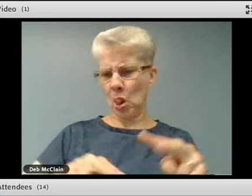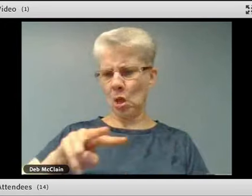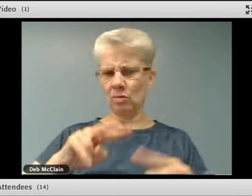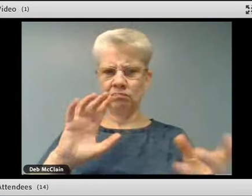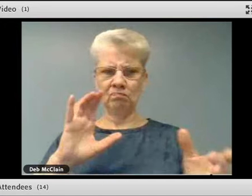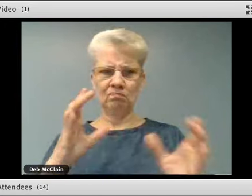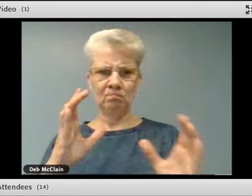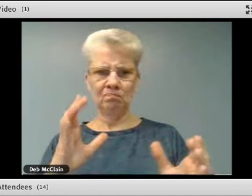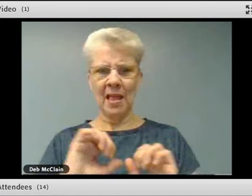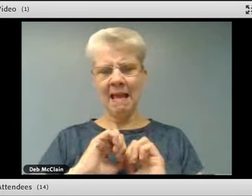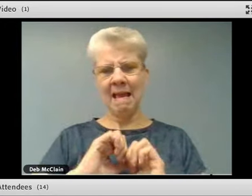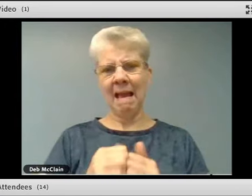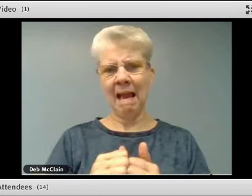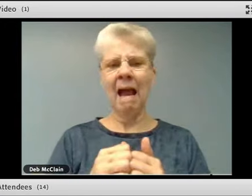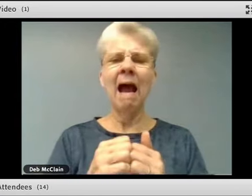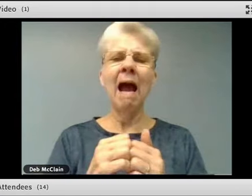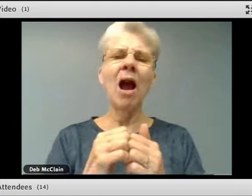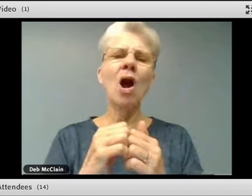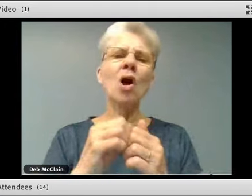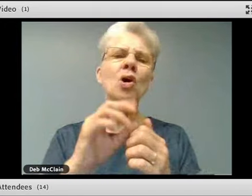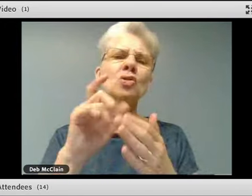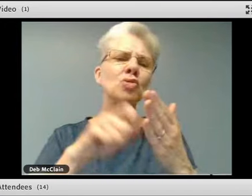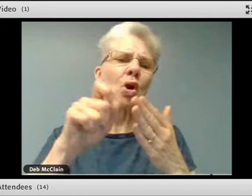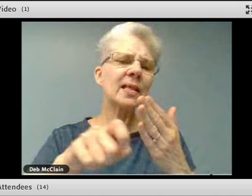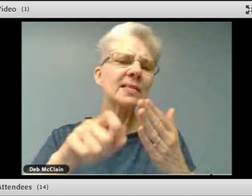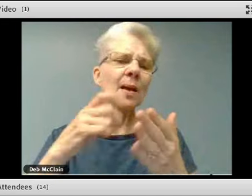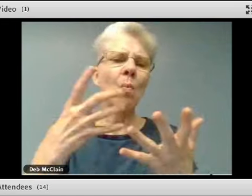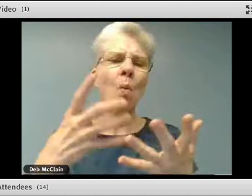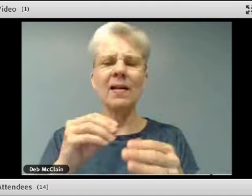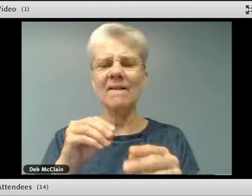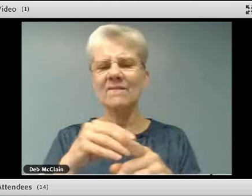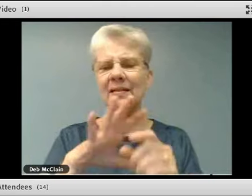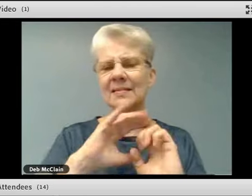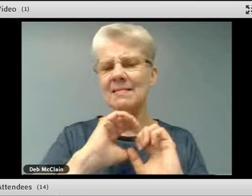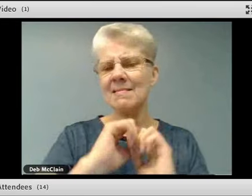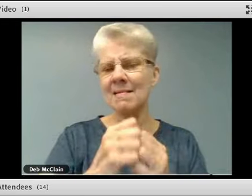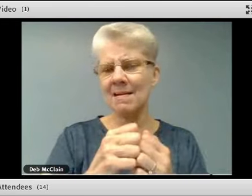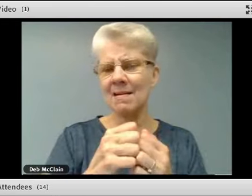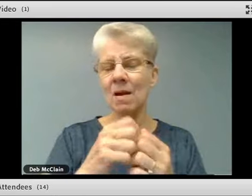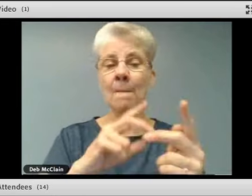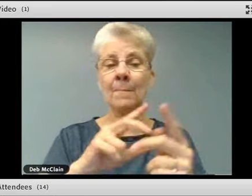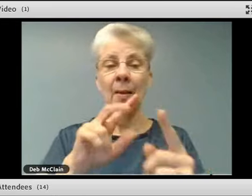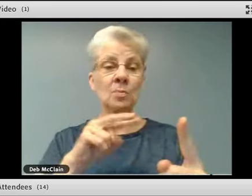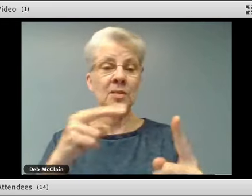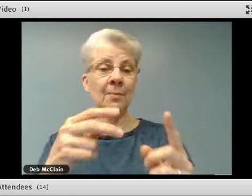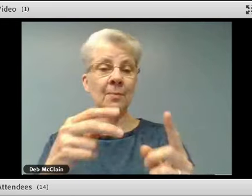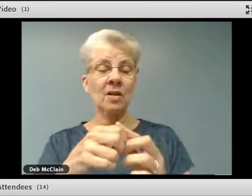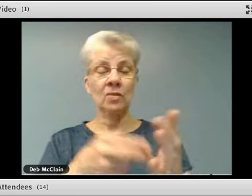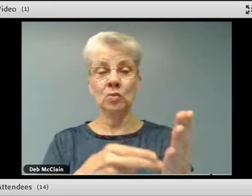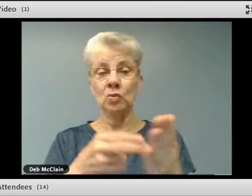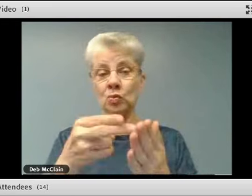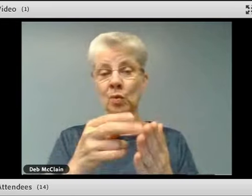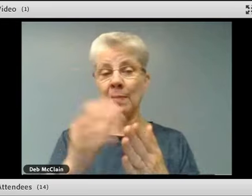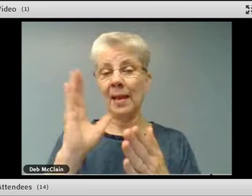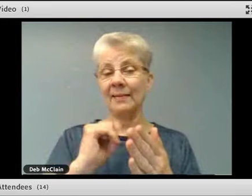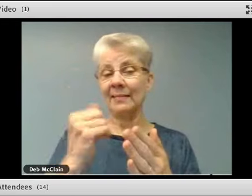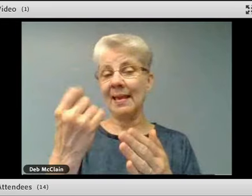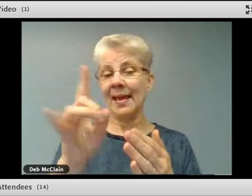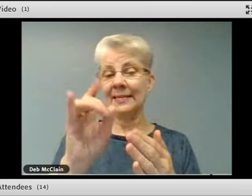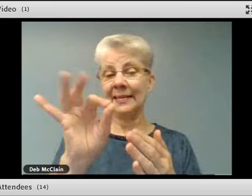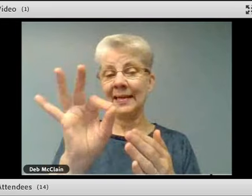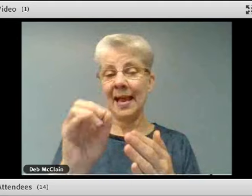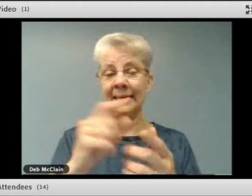journalism affected people's perceptions of the truth back in the 1890s, and